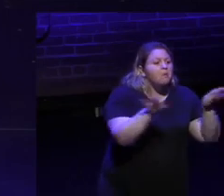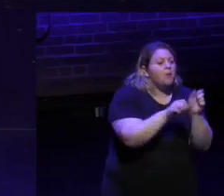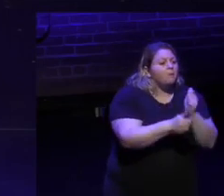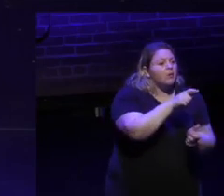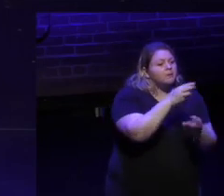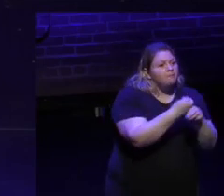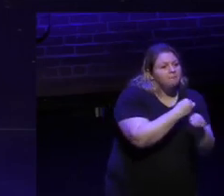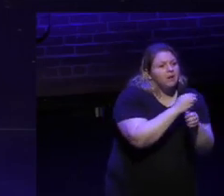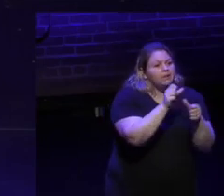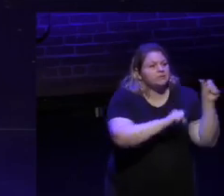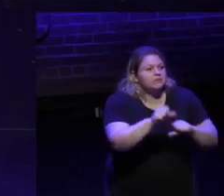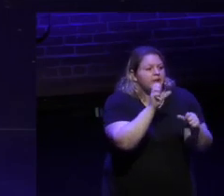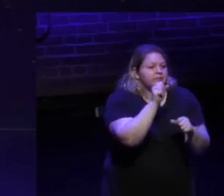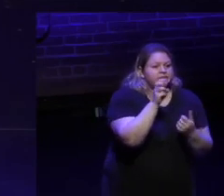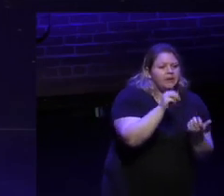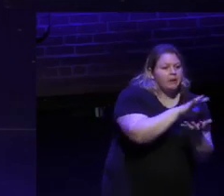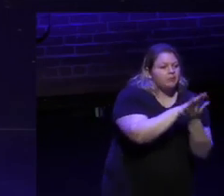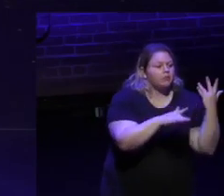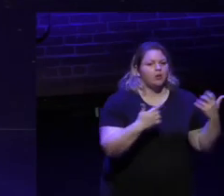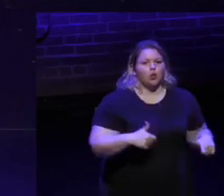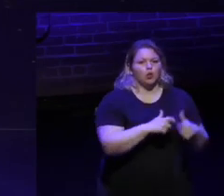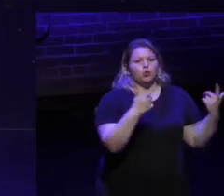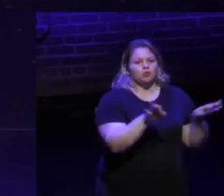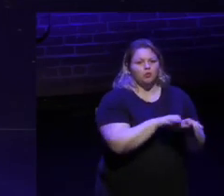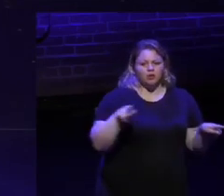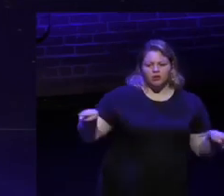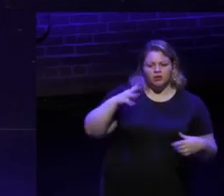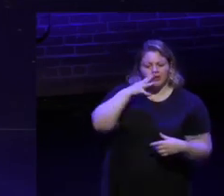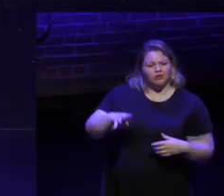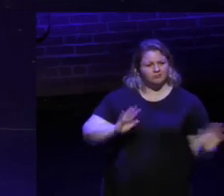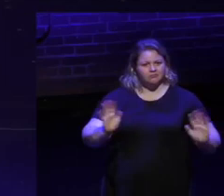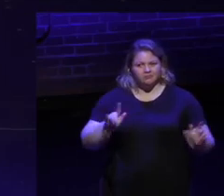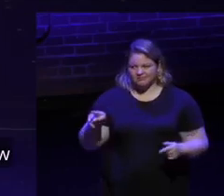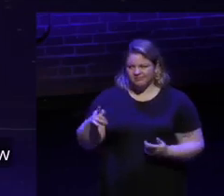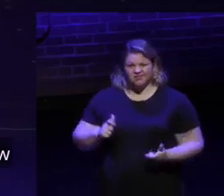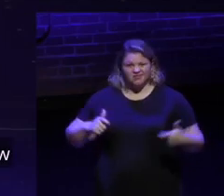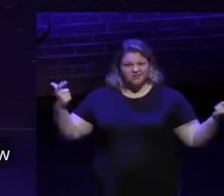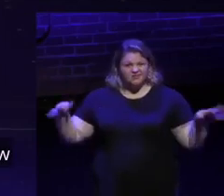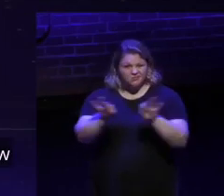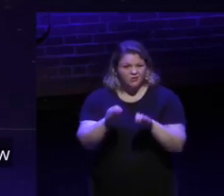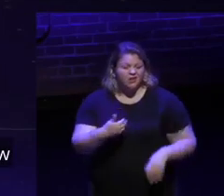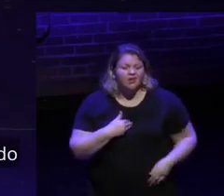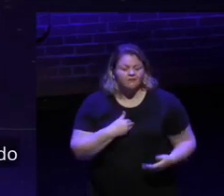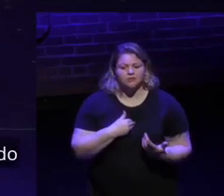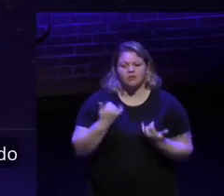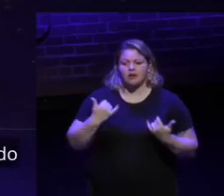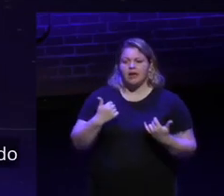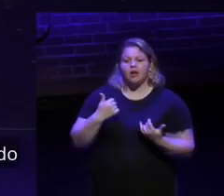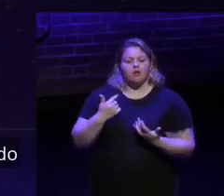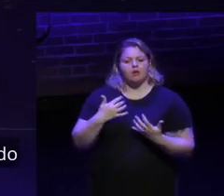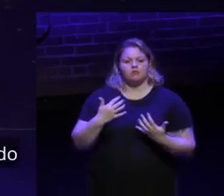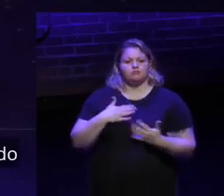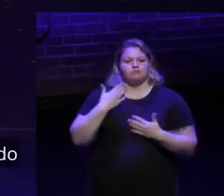is fundamental to the fabric of the places we live and the quality of life that we all enjoy. I'm proud of the work that we're doing now to embed art